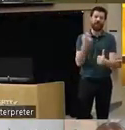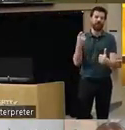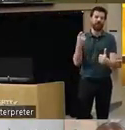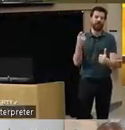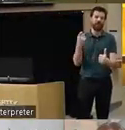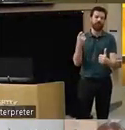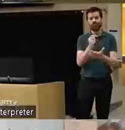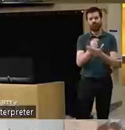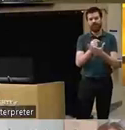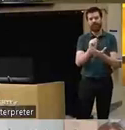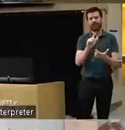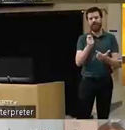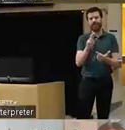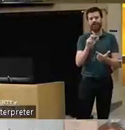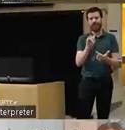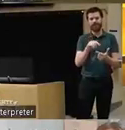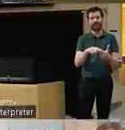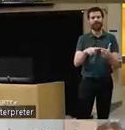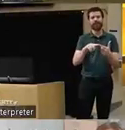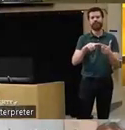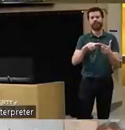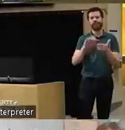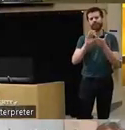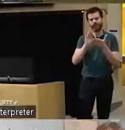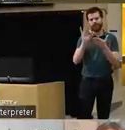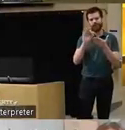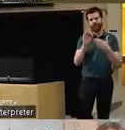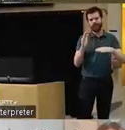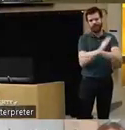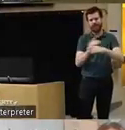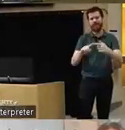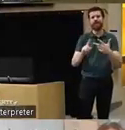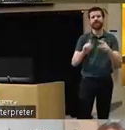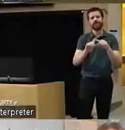treatment algorithms to rating scales and different